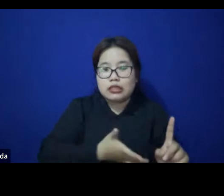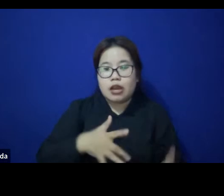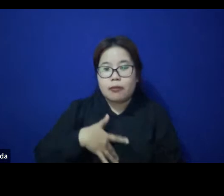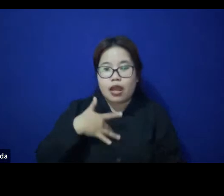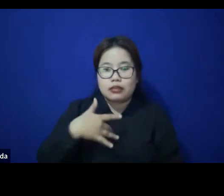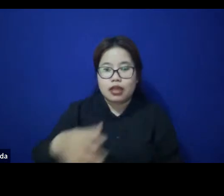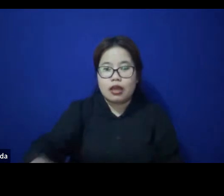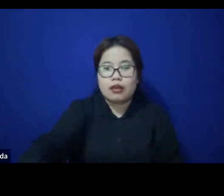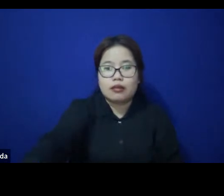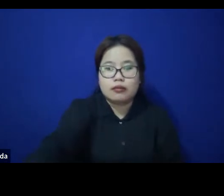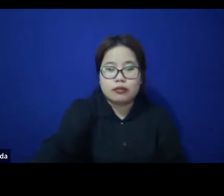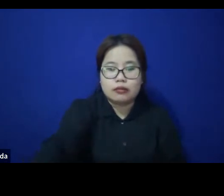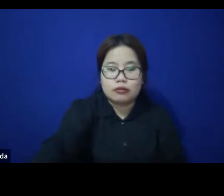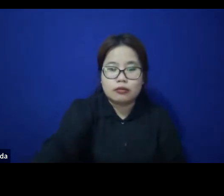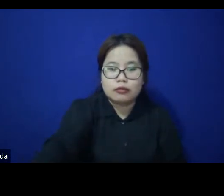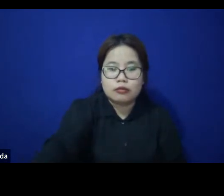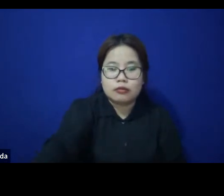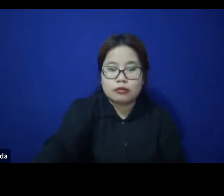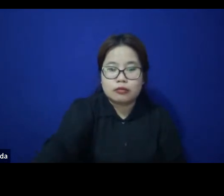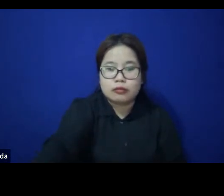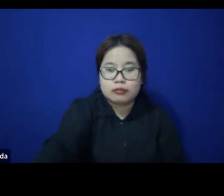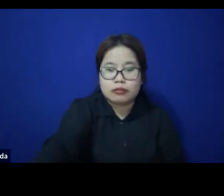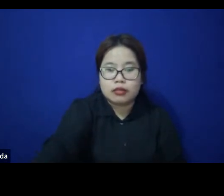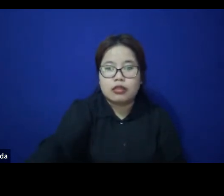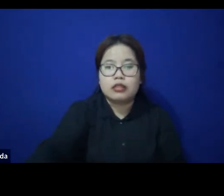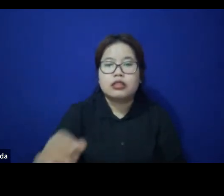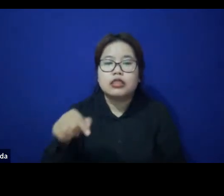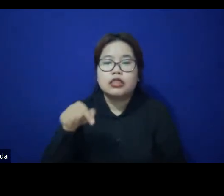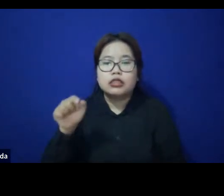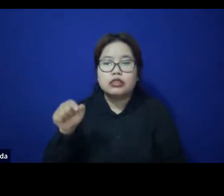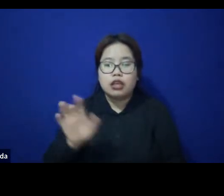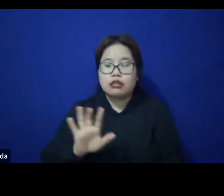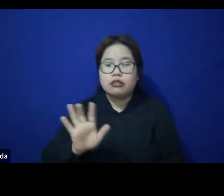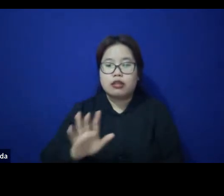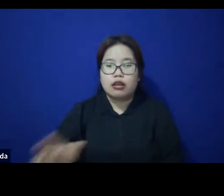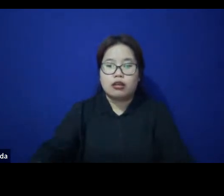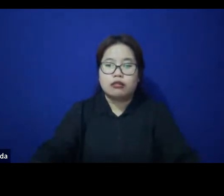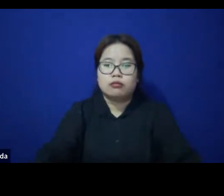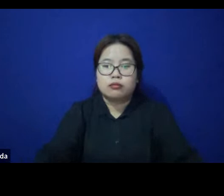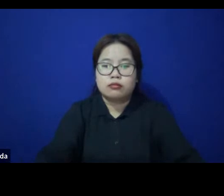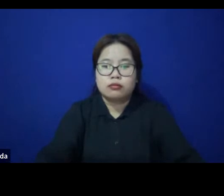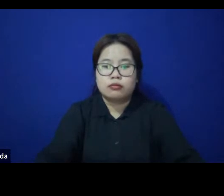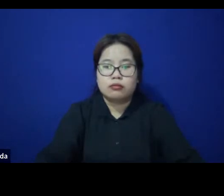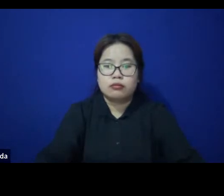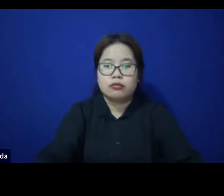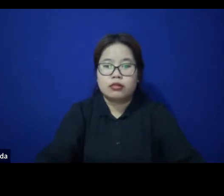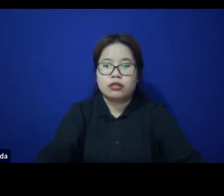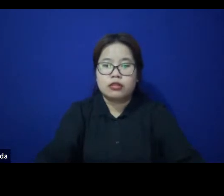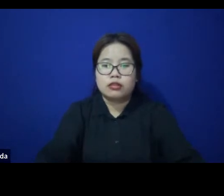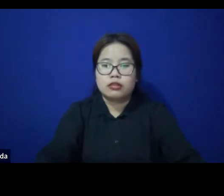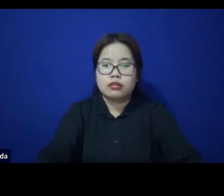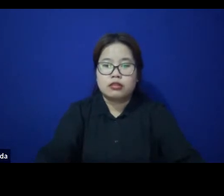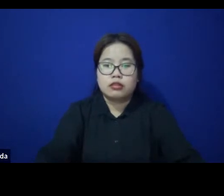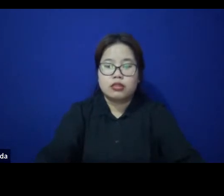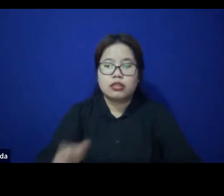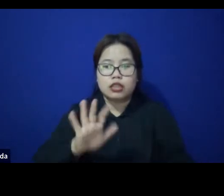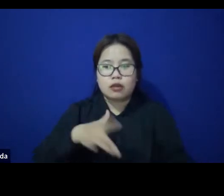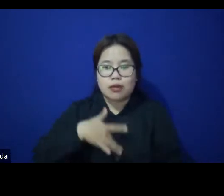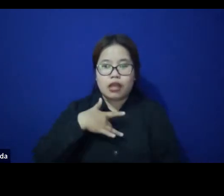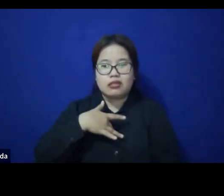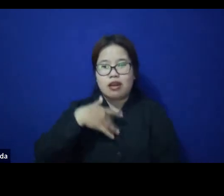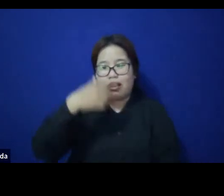will not self-report pain. She could have an infection in her